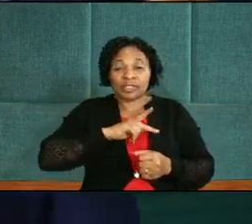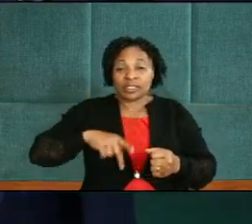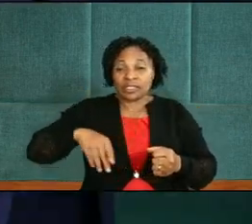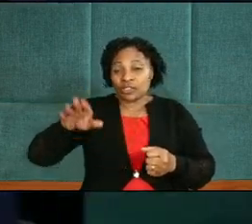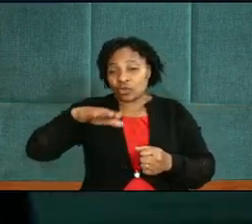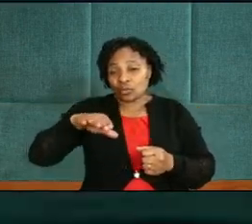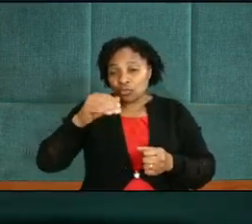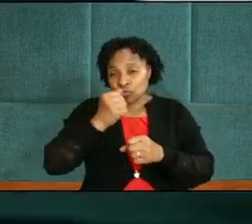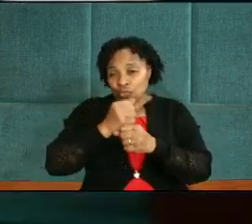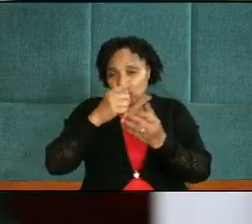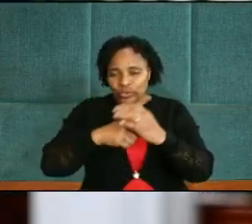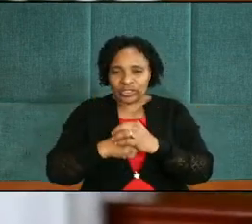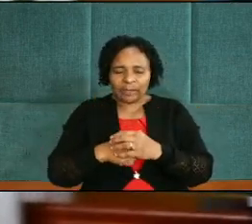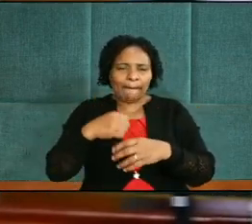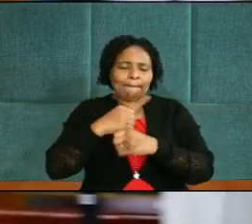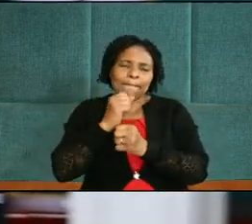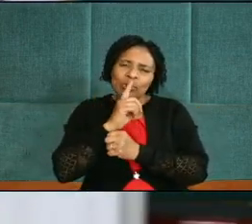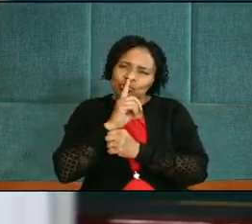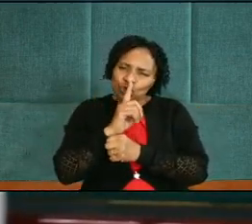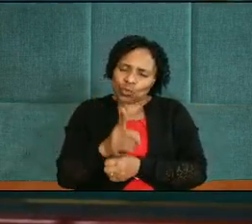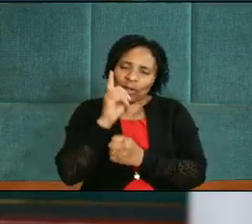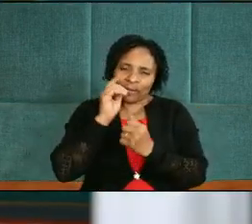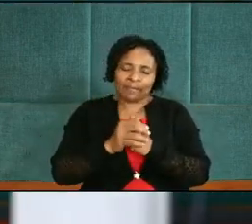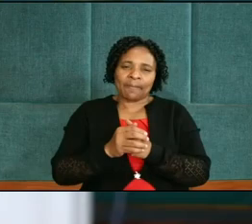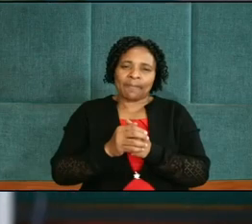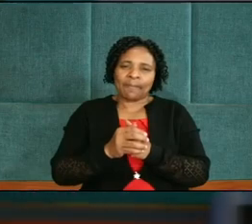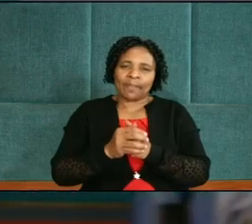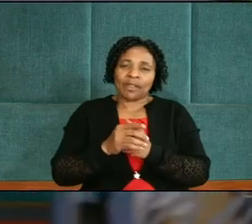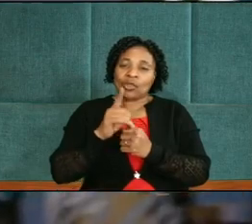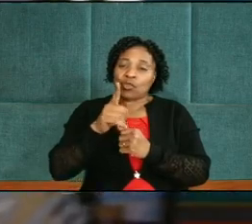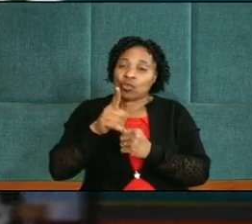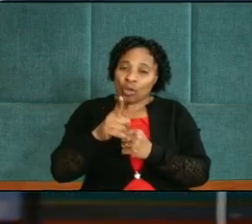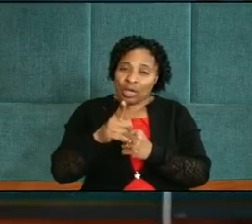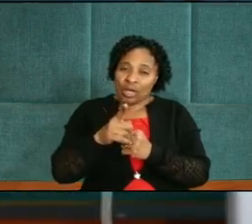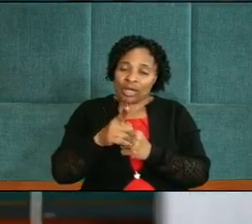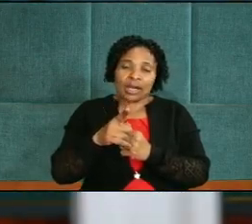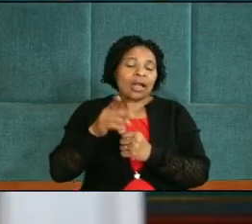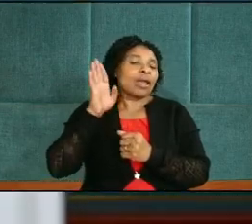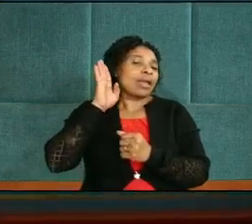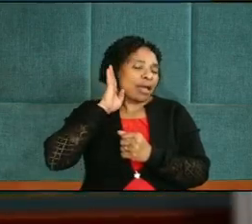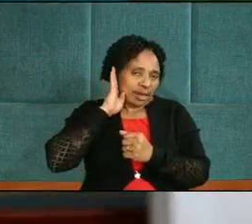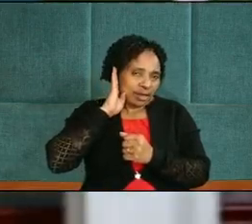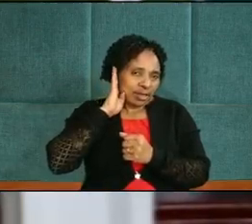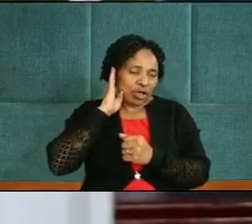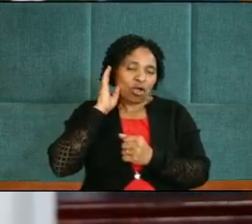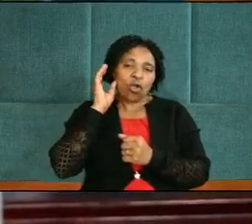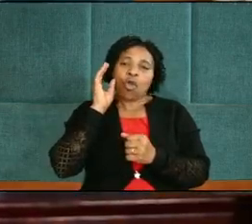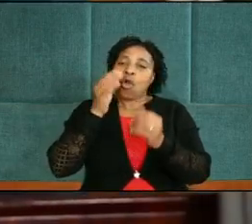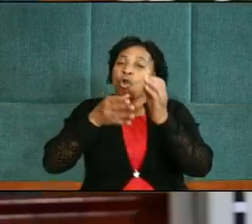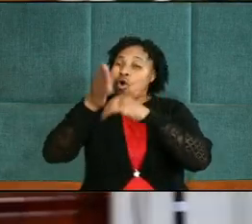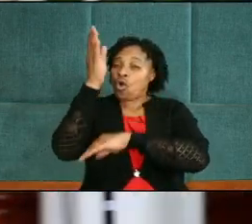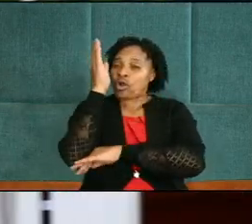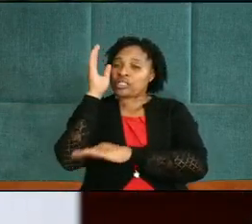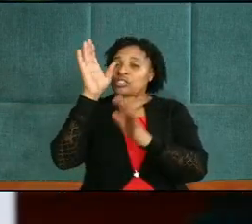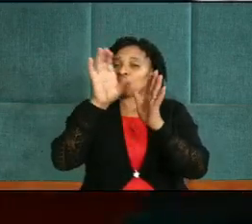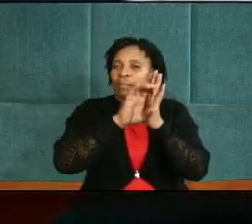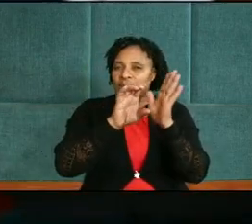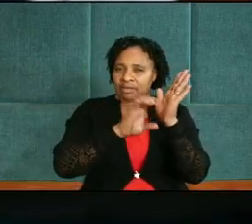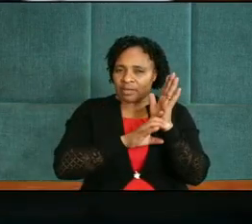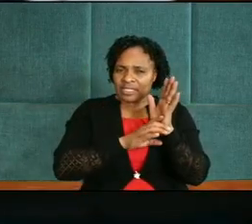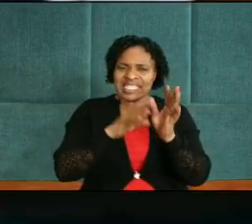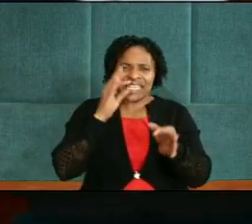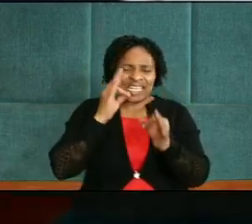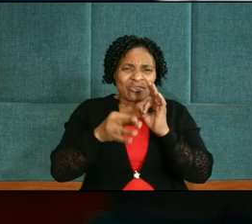to do is to ensure that you are keeping God's commandment. Are we together? Because if you do that,